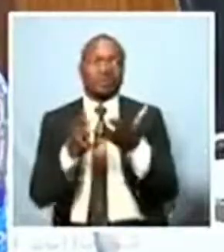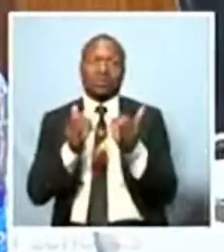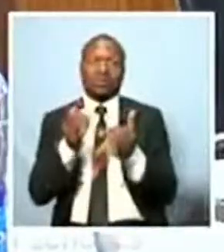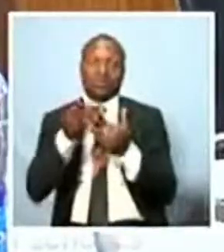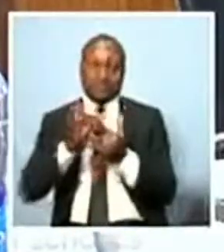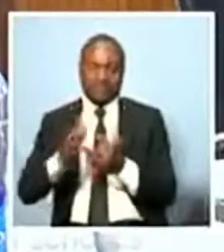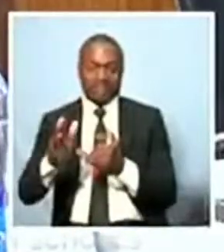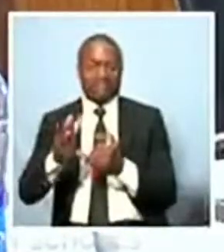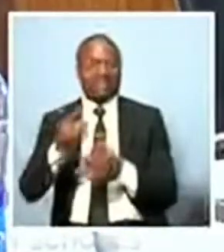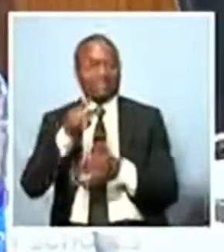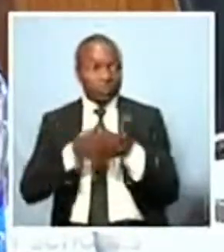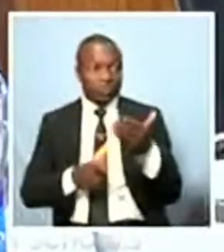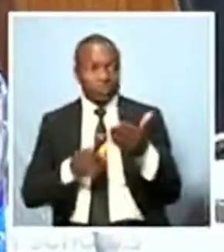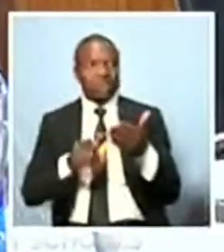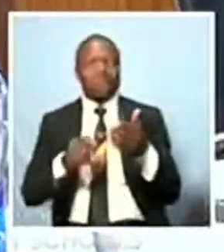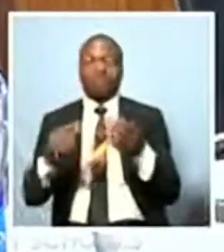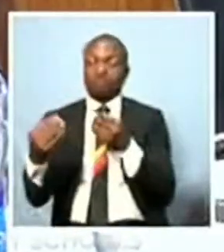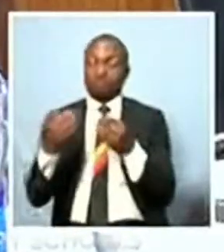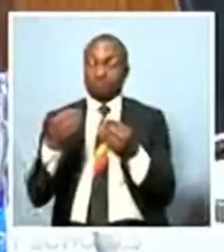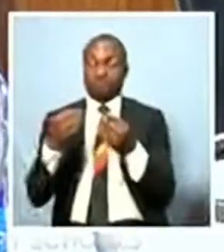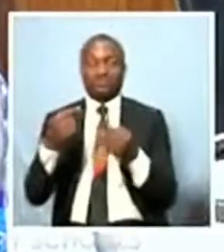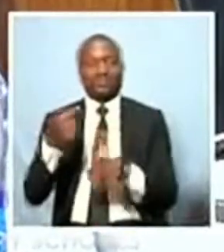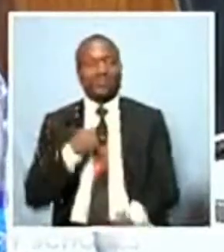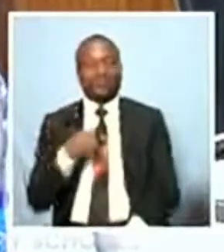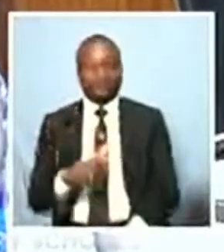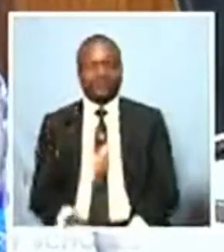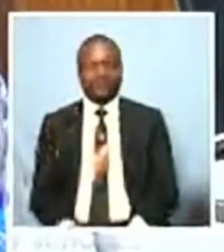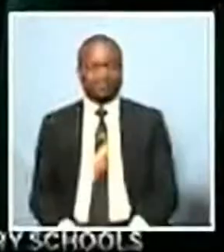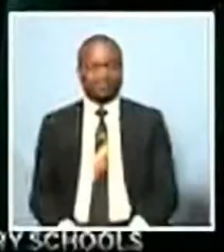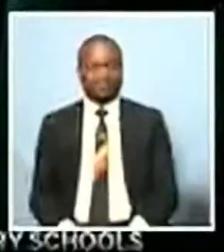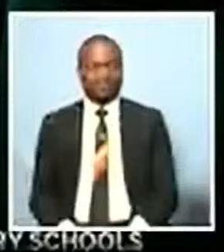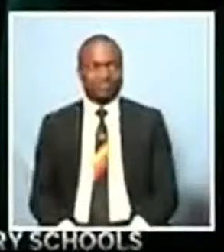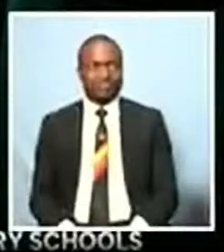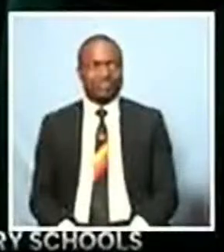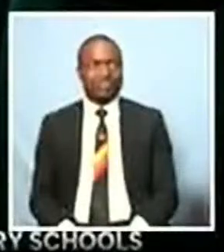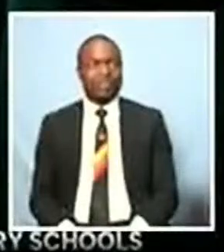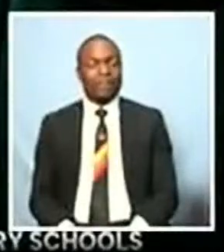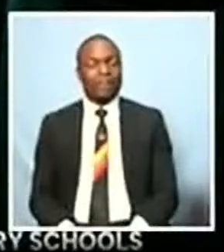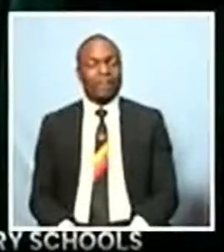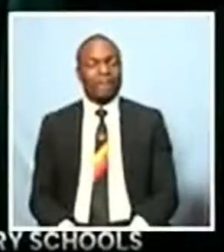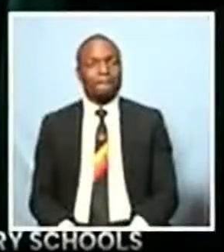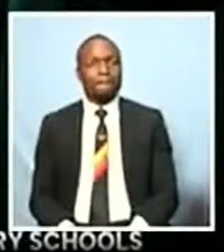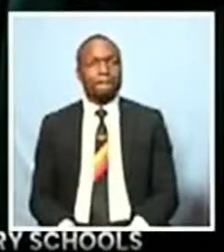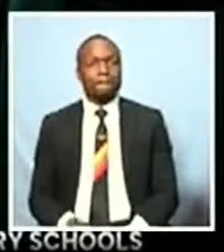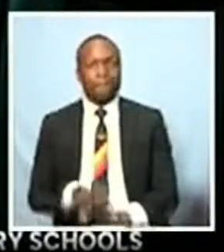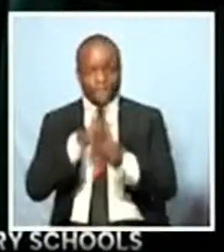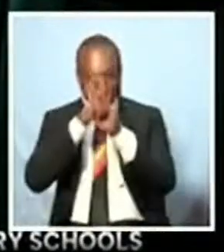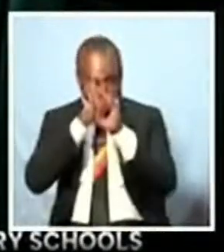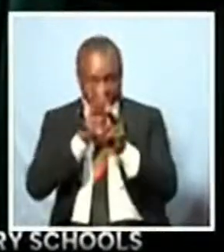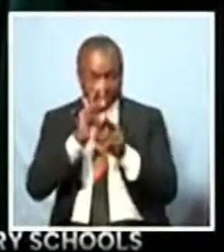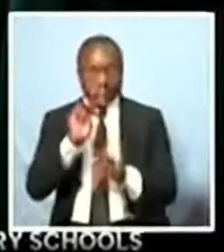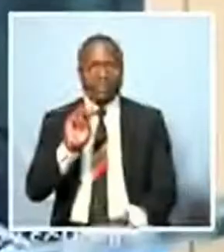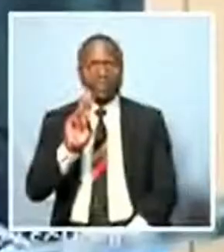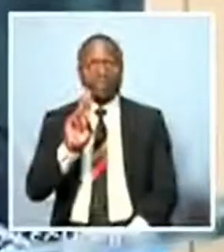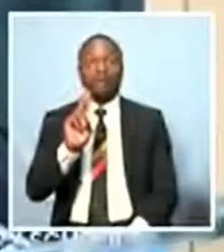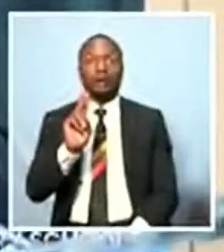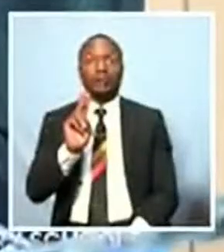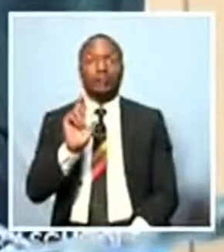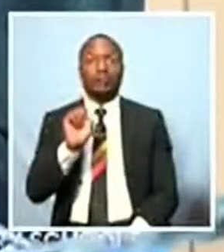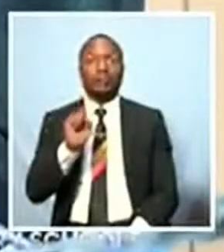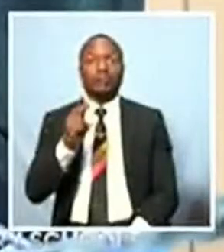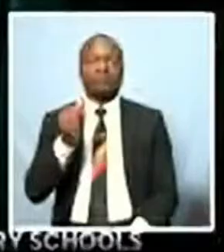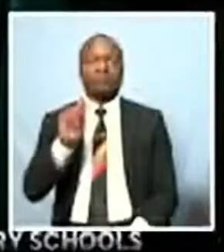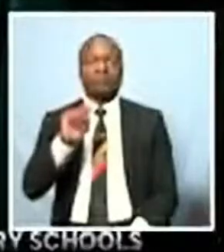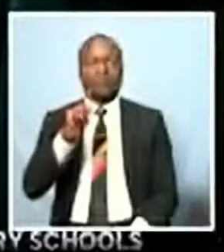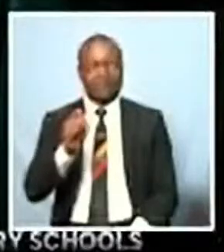share, because that's what they told me. Yes. Okay. Honorable Mshanga, something to say? You can note his question, yeah? Okay, we